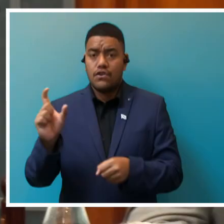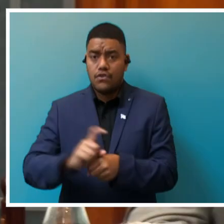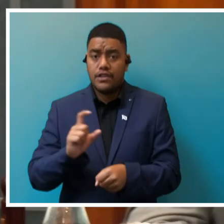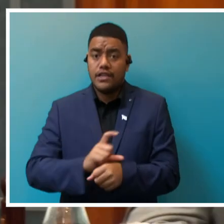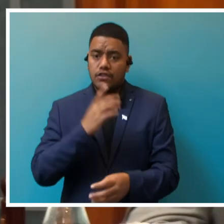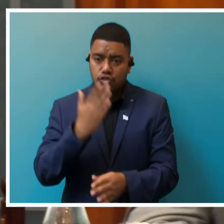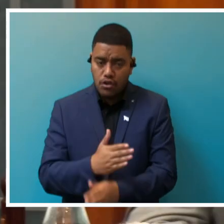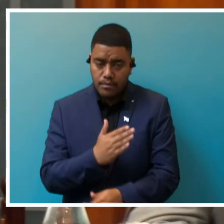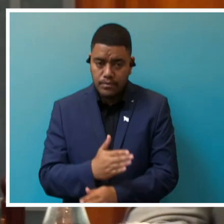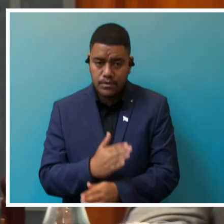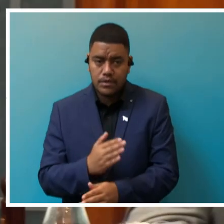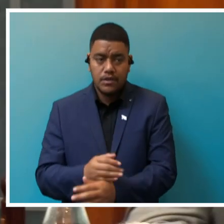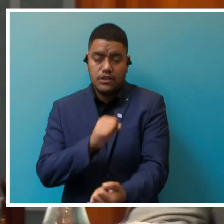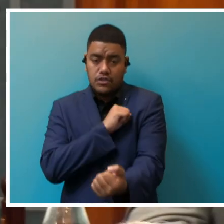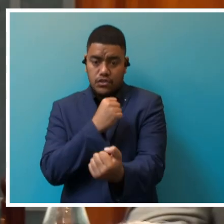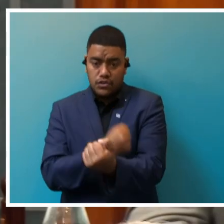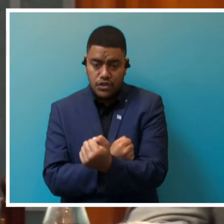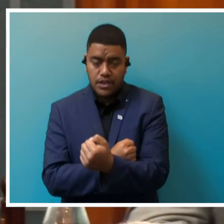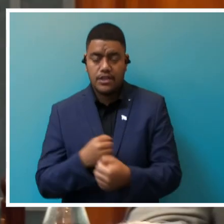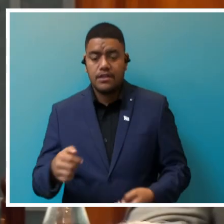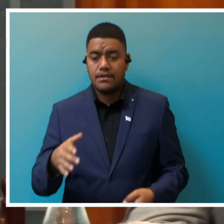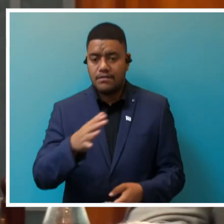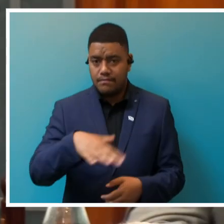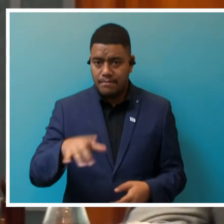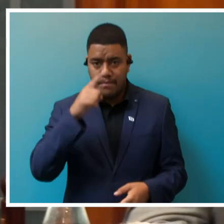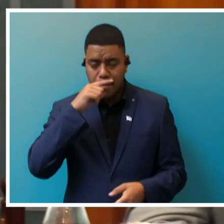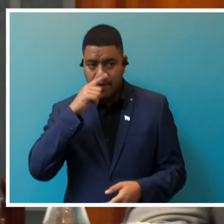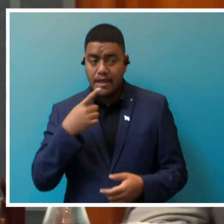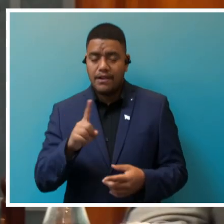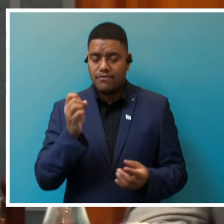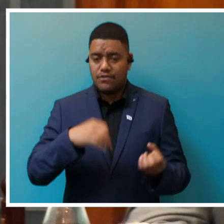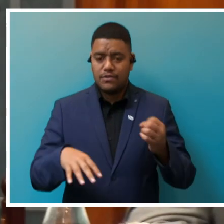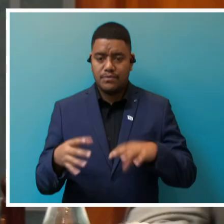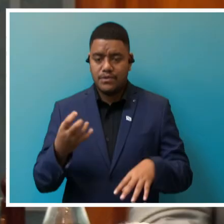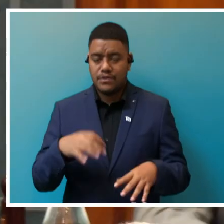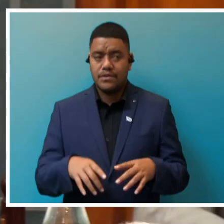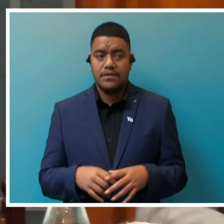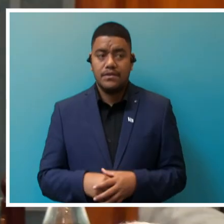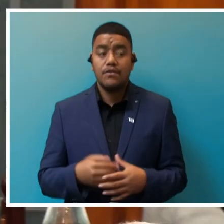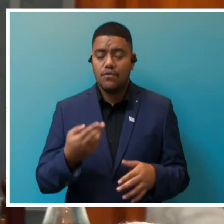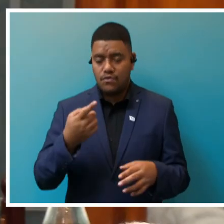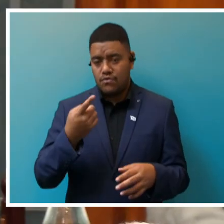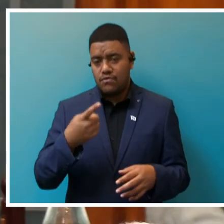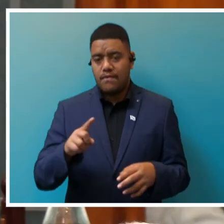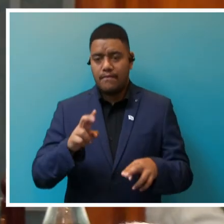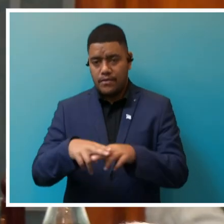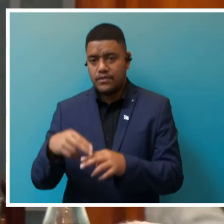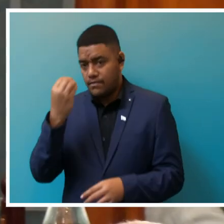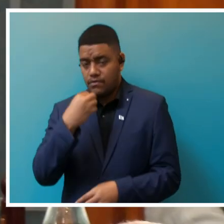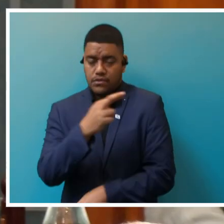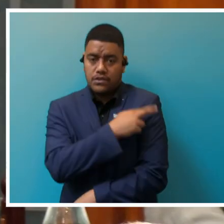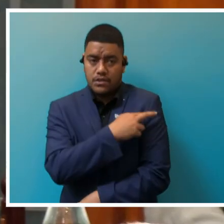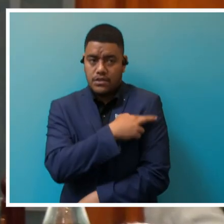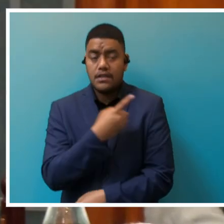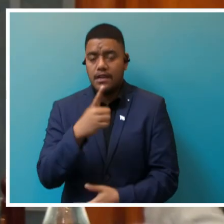jobs, strengthening rural livelihood, and contributing meaningfully to Fiji's food security and